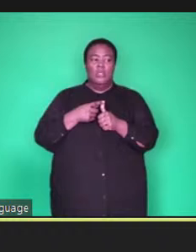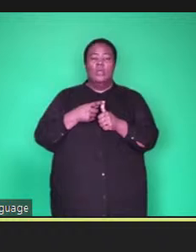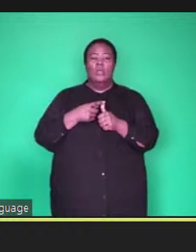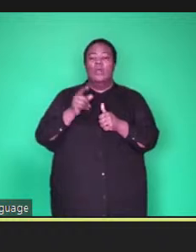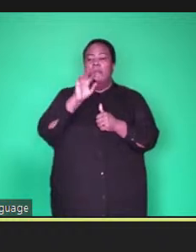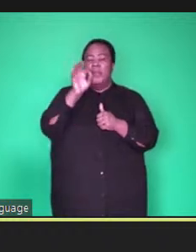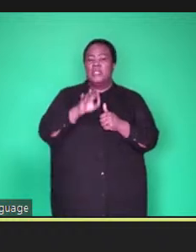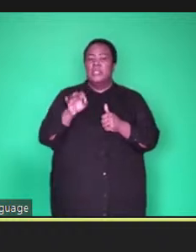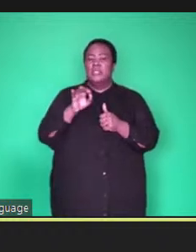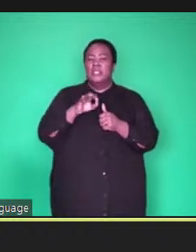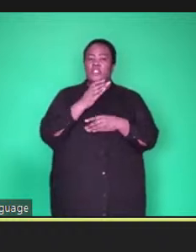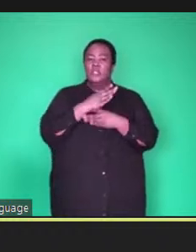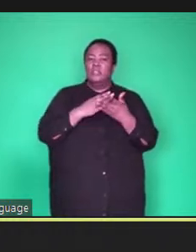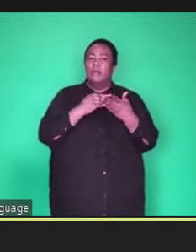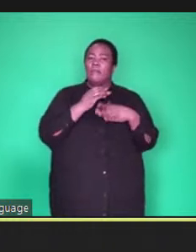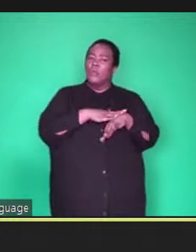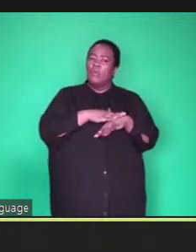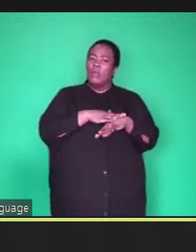then you see, whoops,